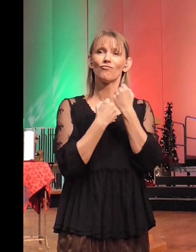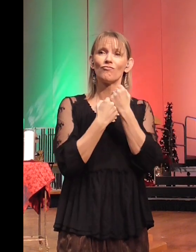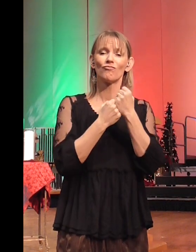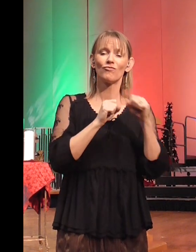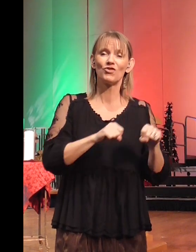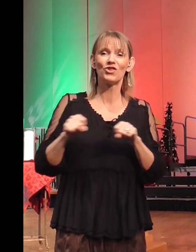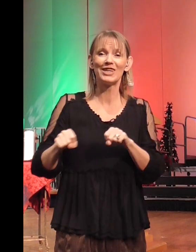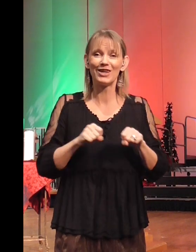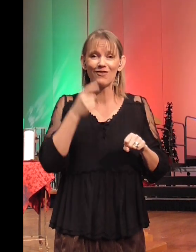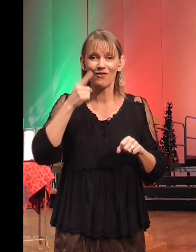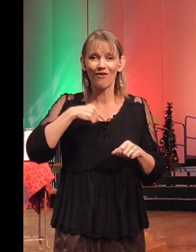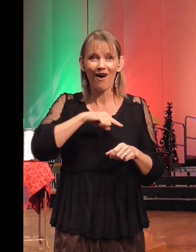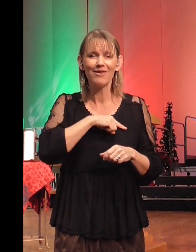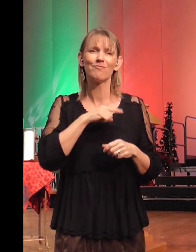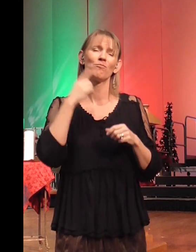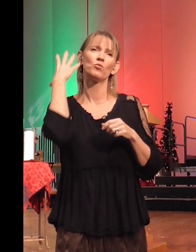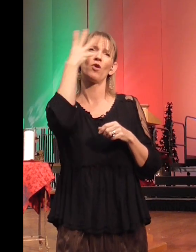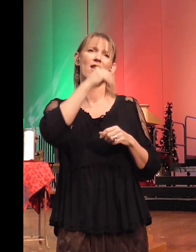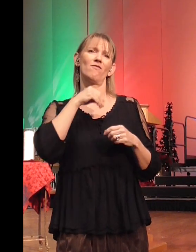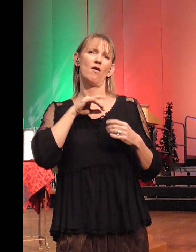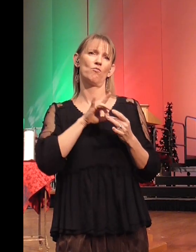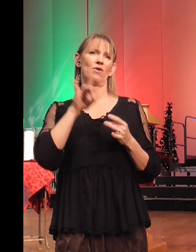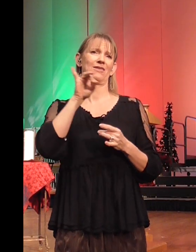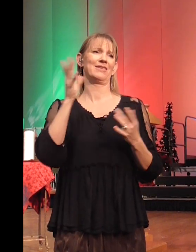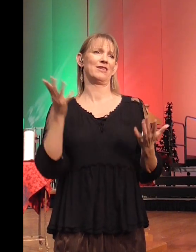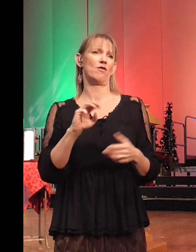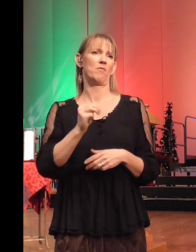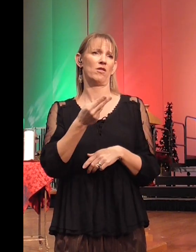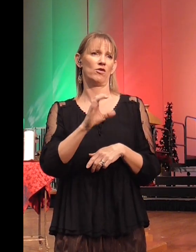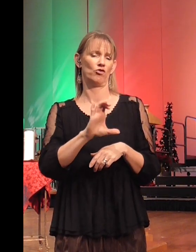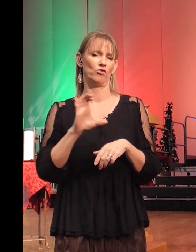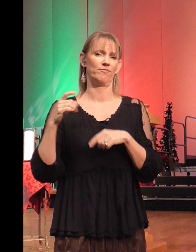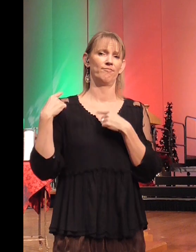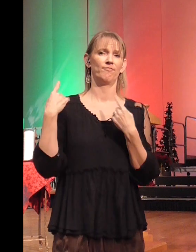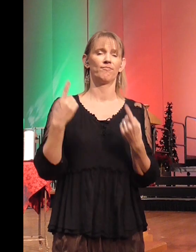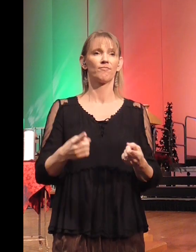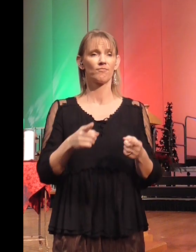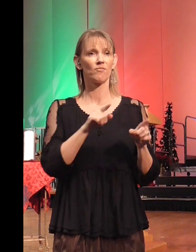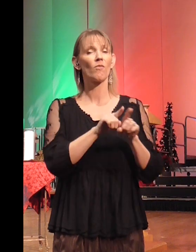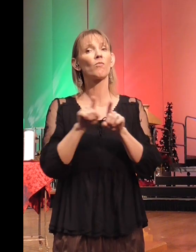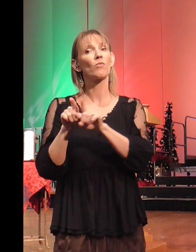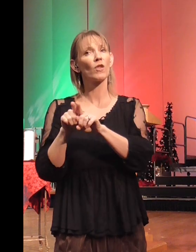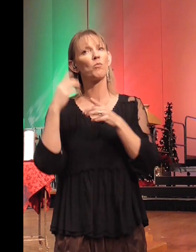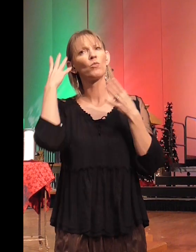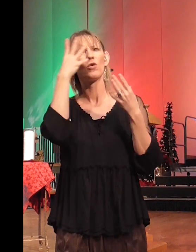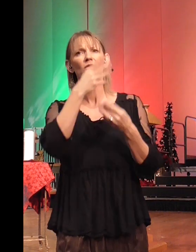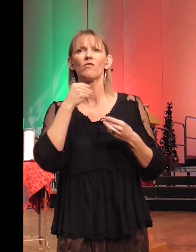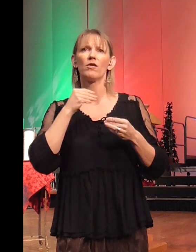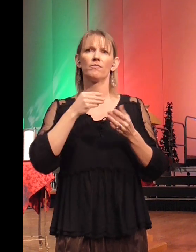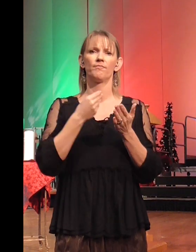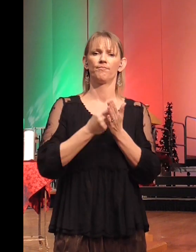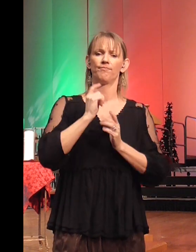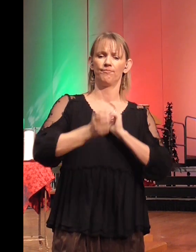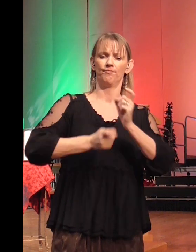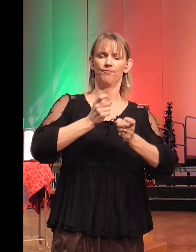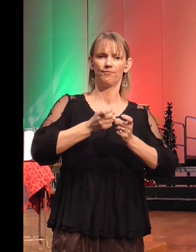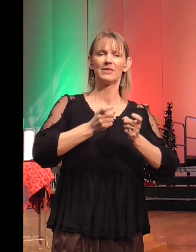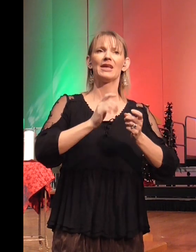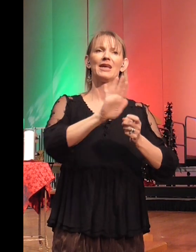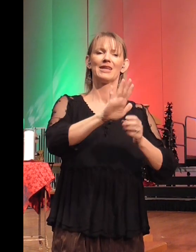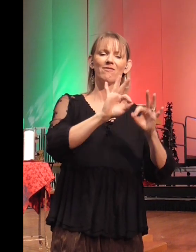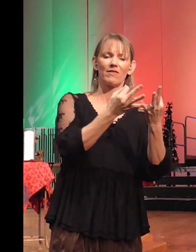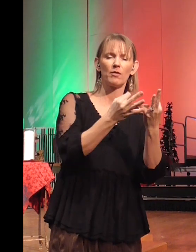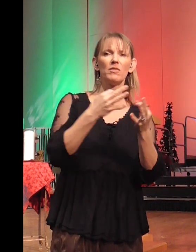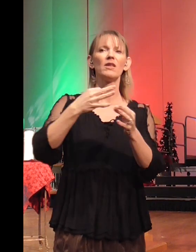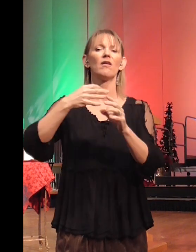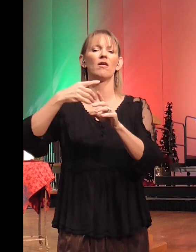a beautiful, beautiful presence here at Mile High Church, as well as a beautiful contribution to his family and